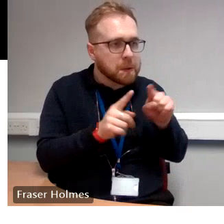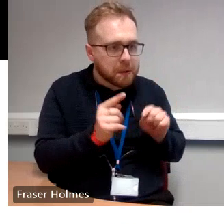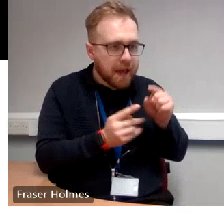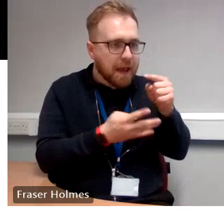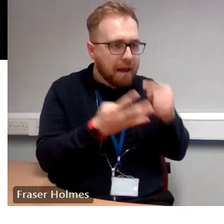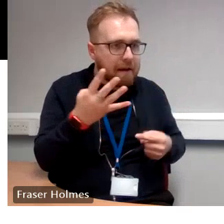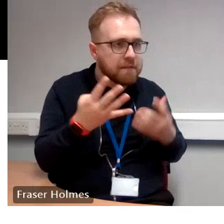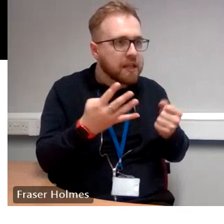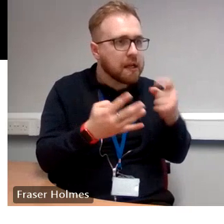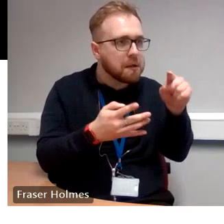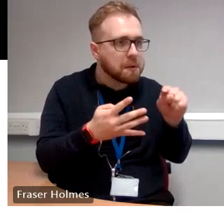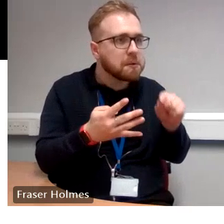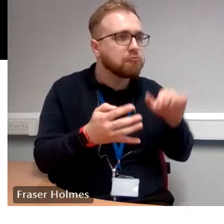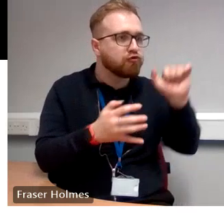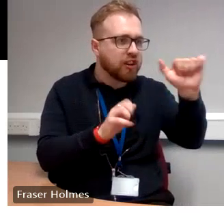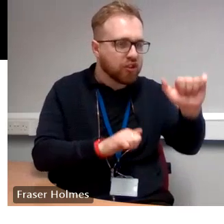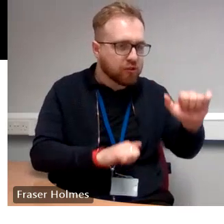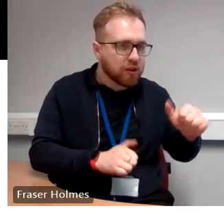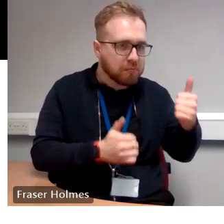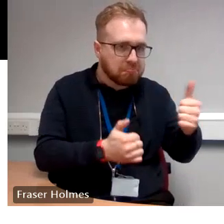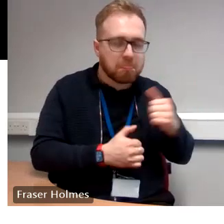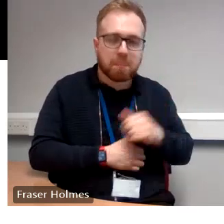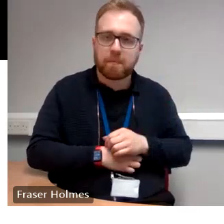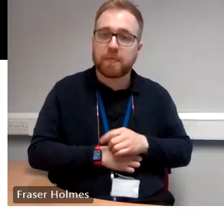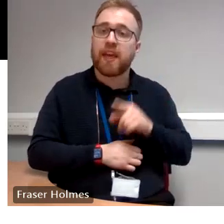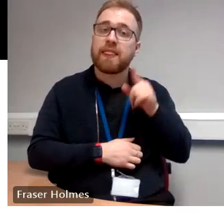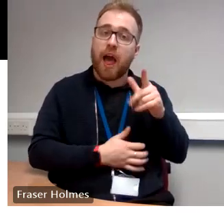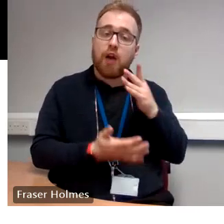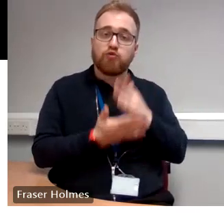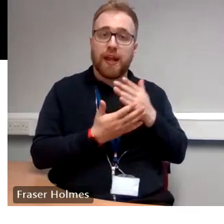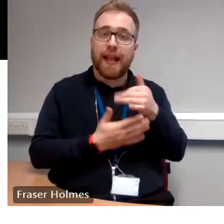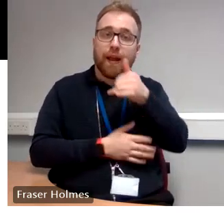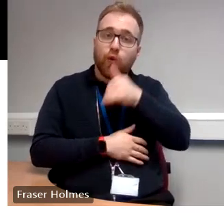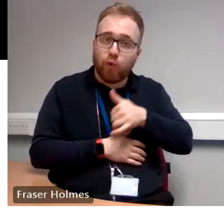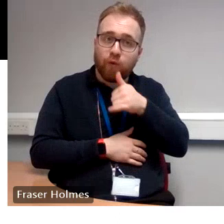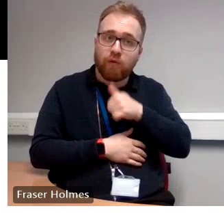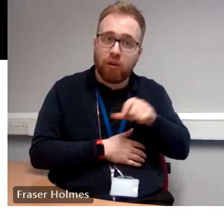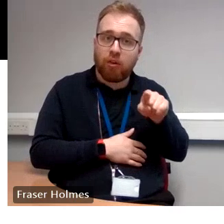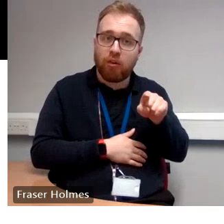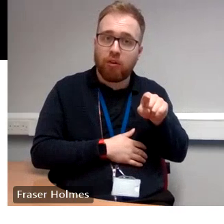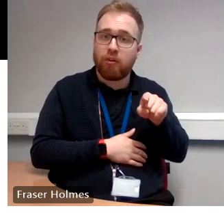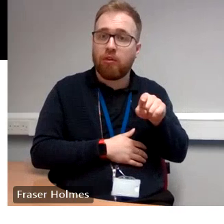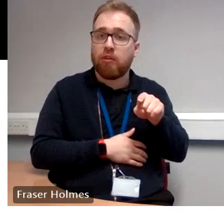everything that was right for him. That proved to be really useful because there was a